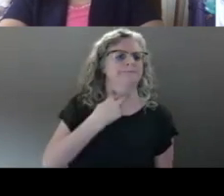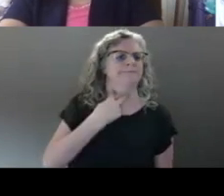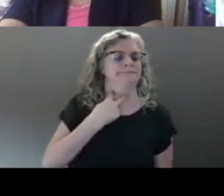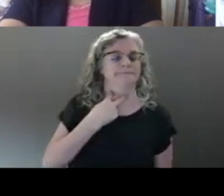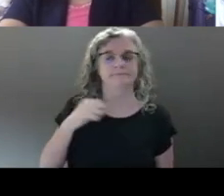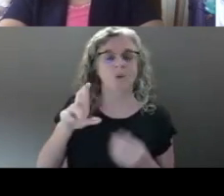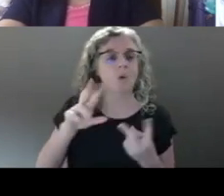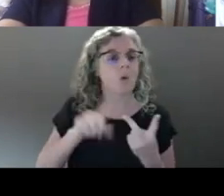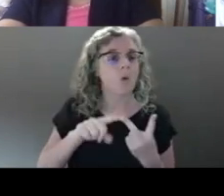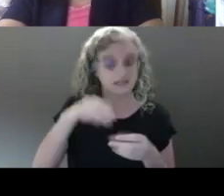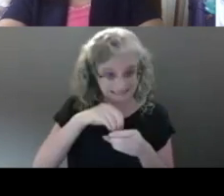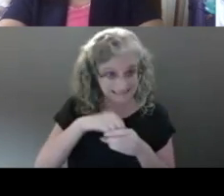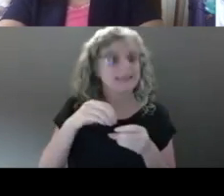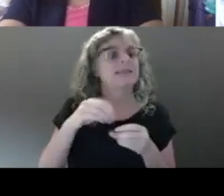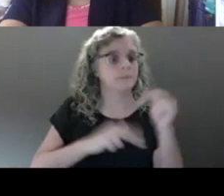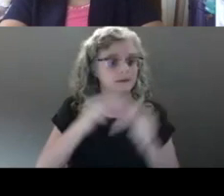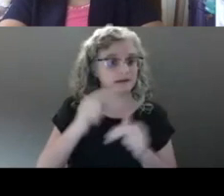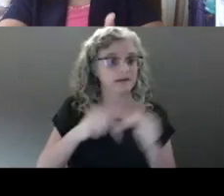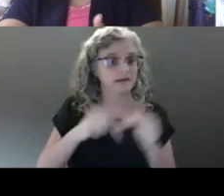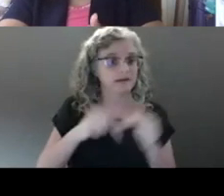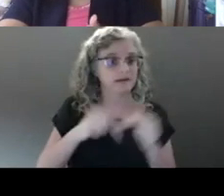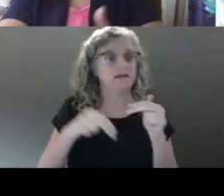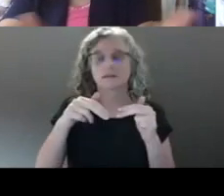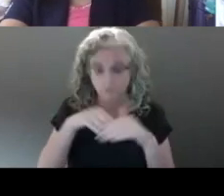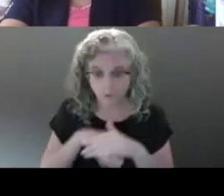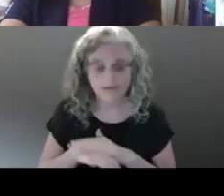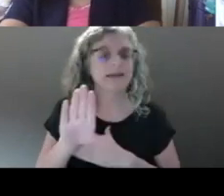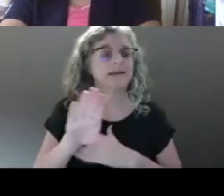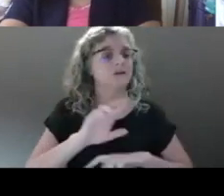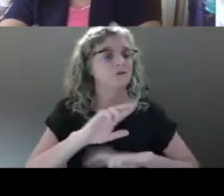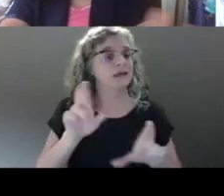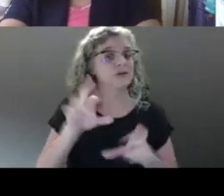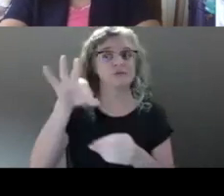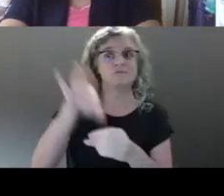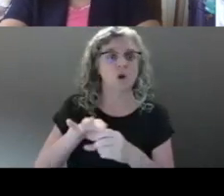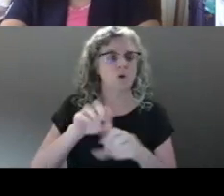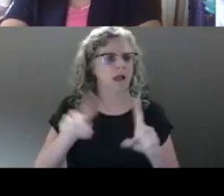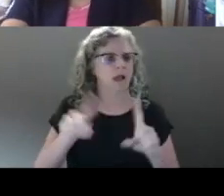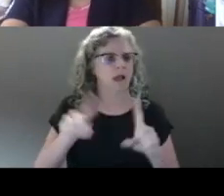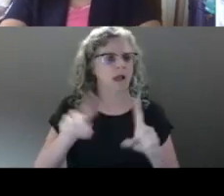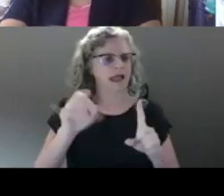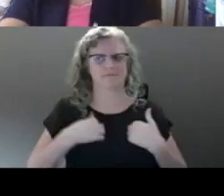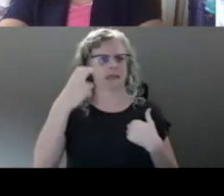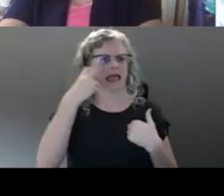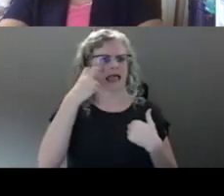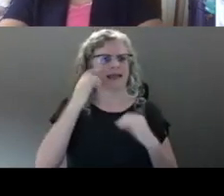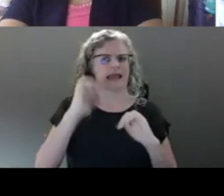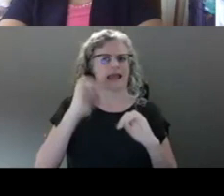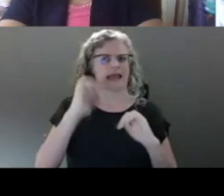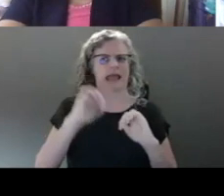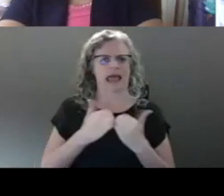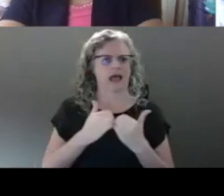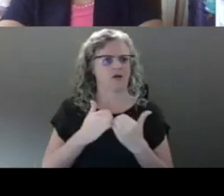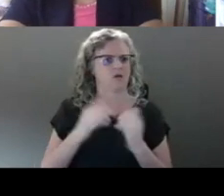such as blind people, to have access to participate in voting. And